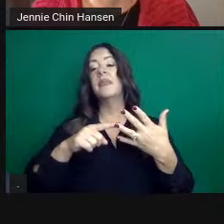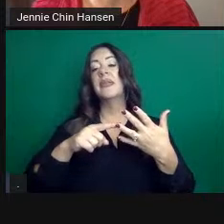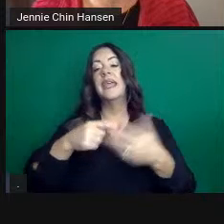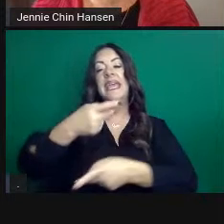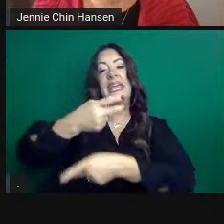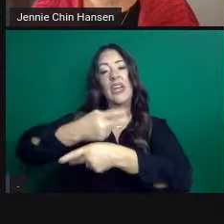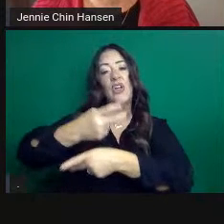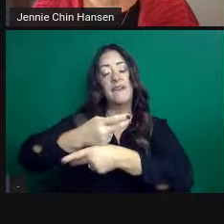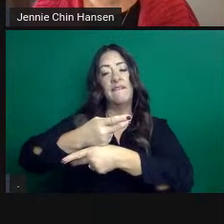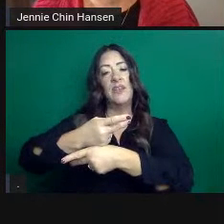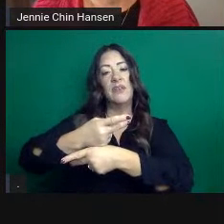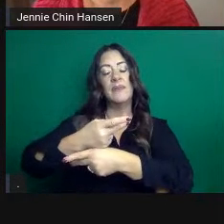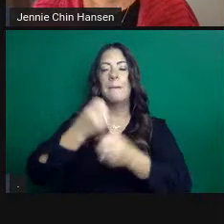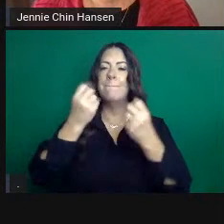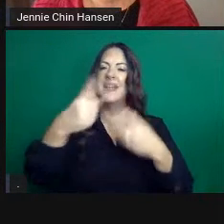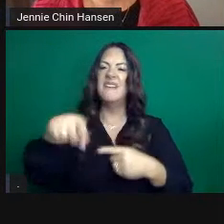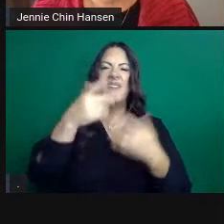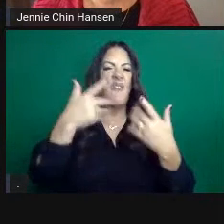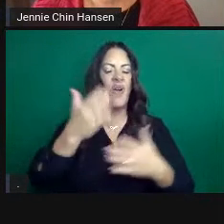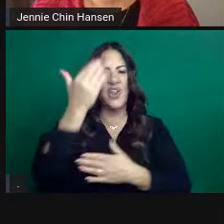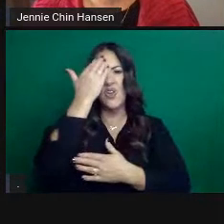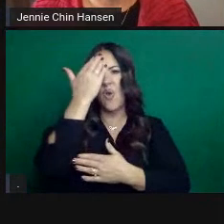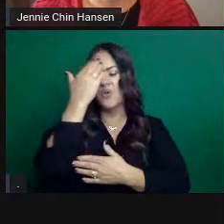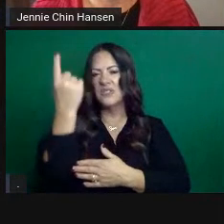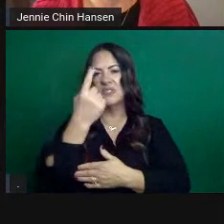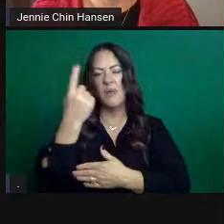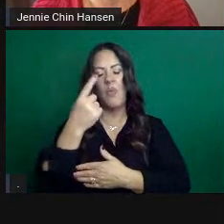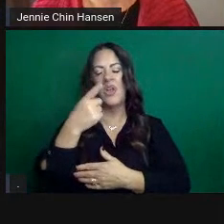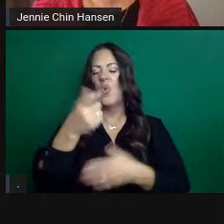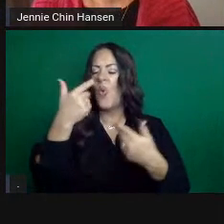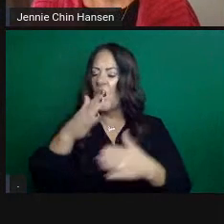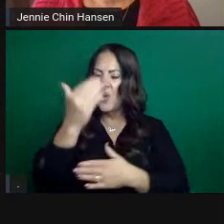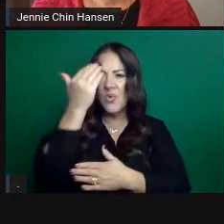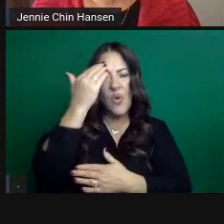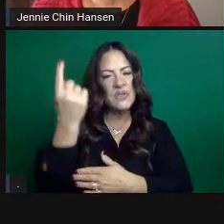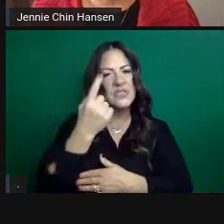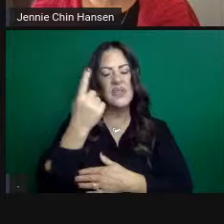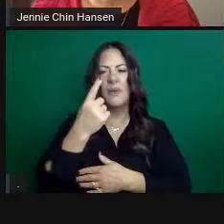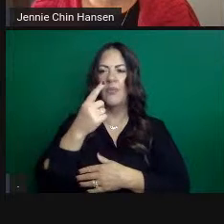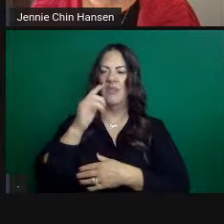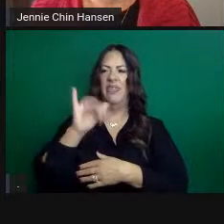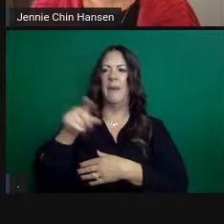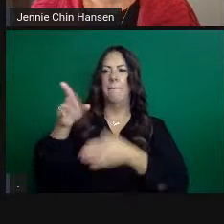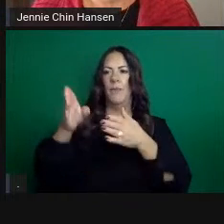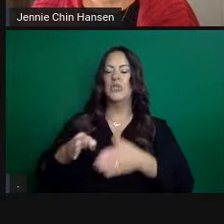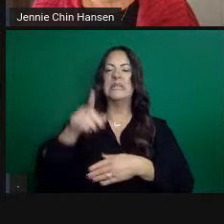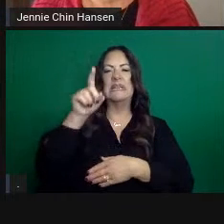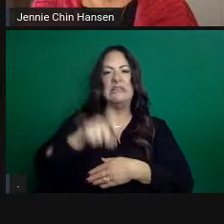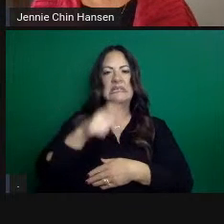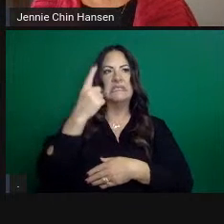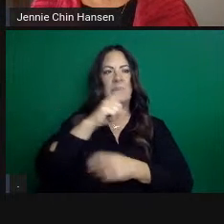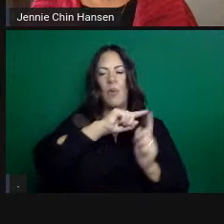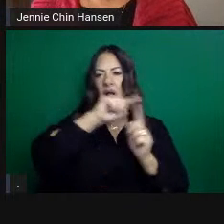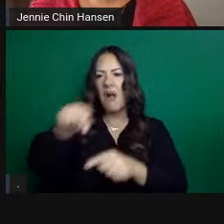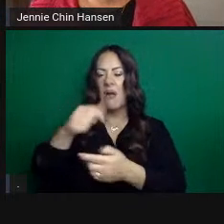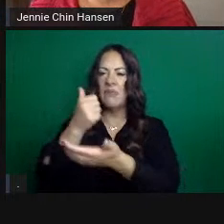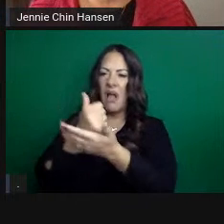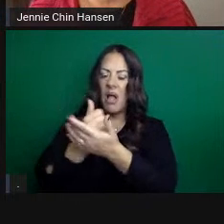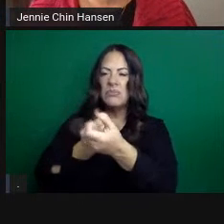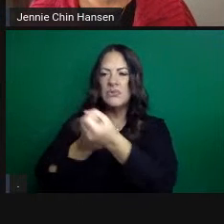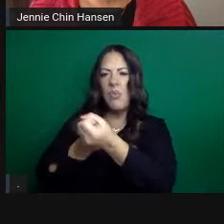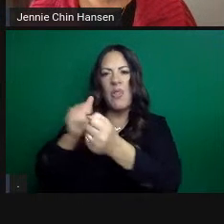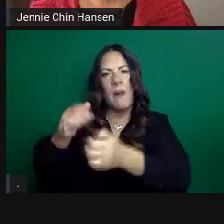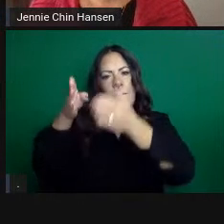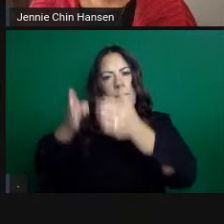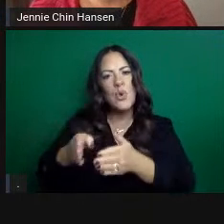who've not been touched by this, with people that we know who have needed and benefited from caregiving, both from their family